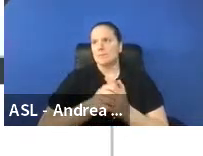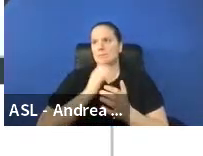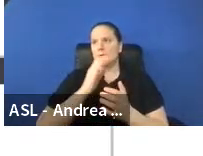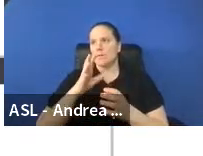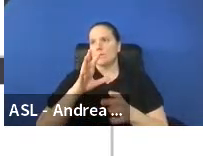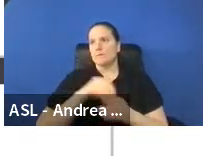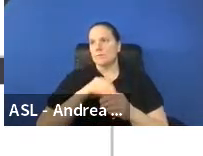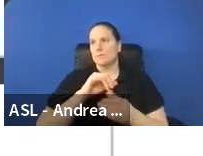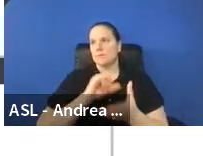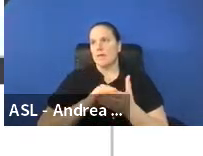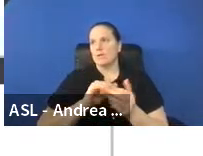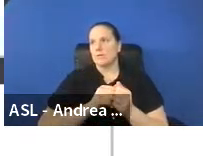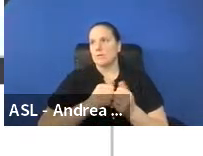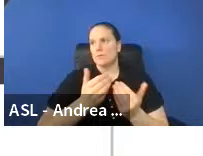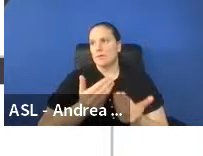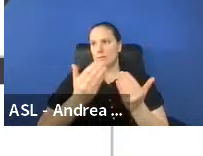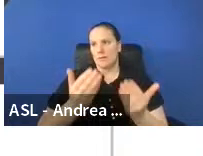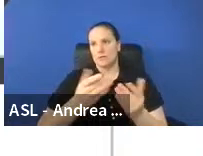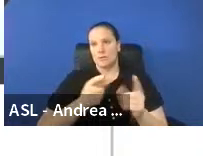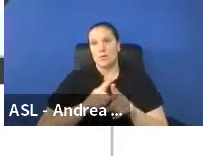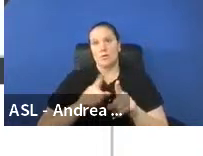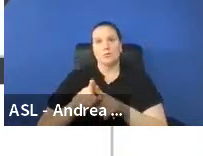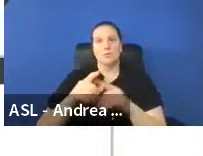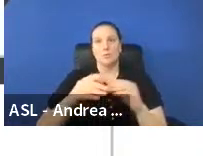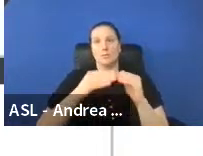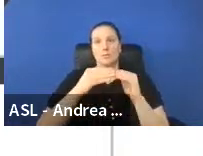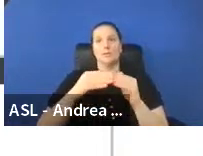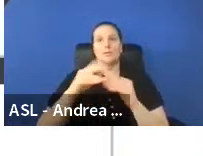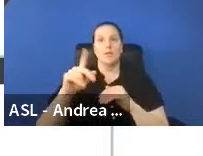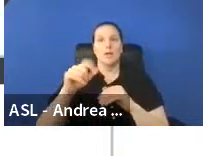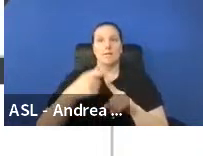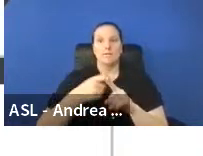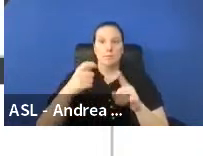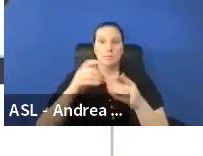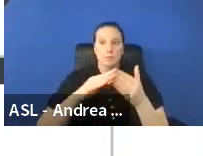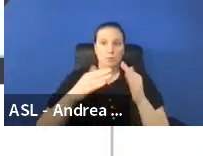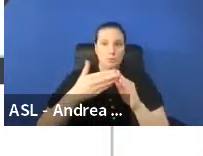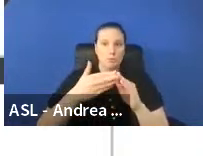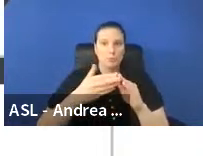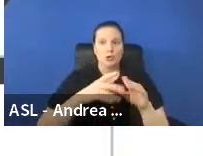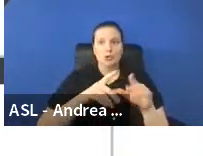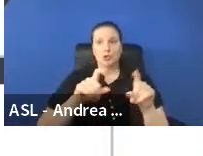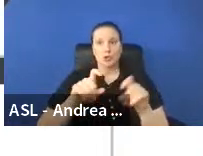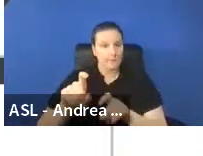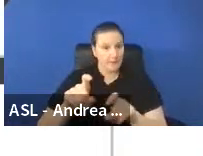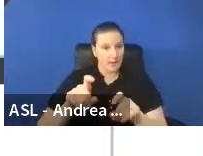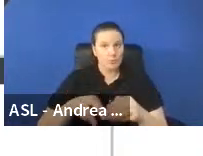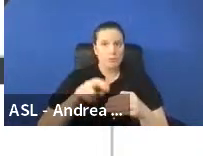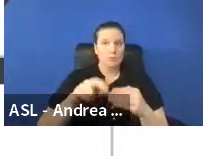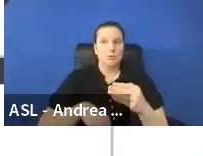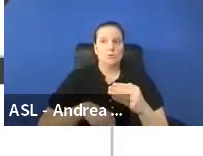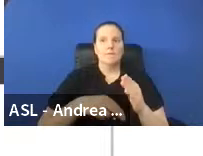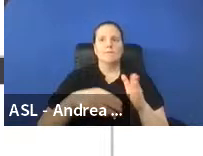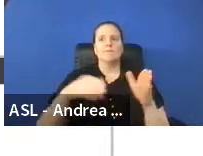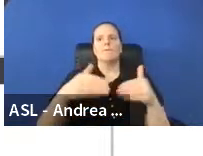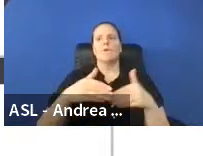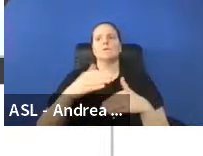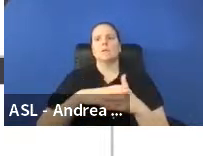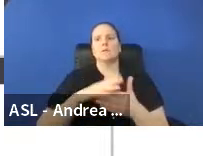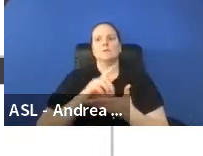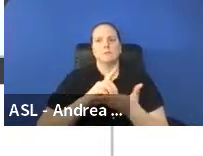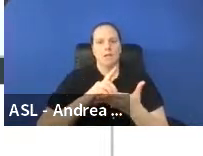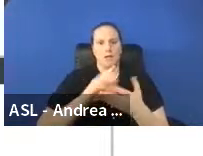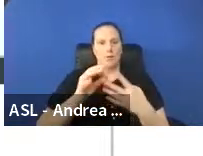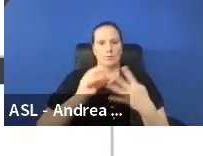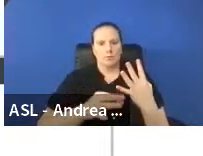that in these recommendations, as well as the pure data from the community survey results that focused on design options